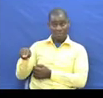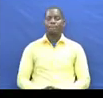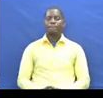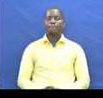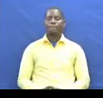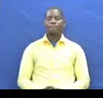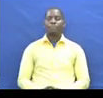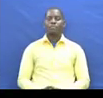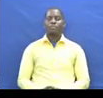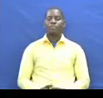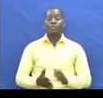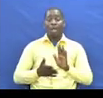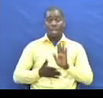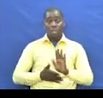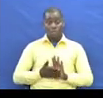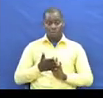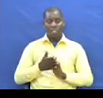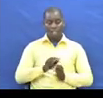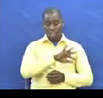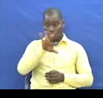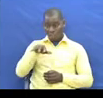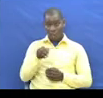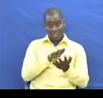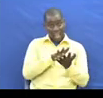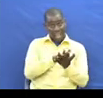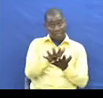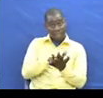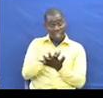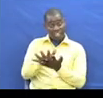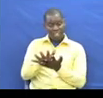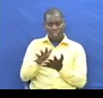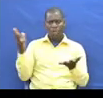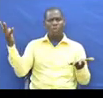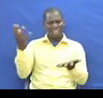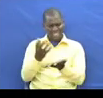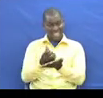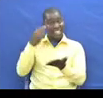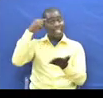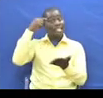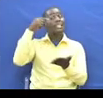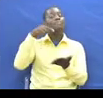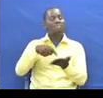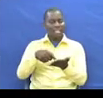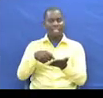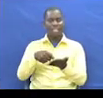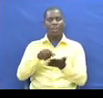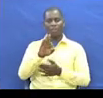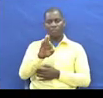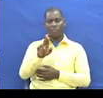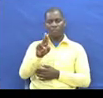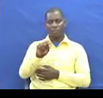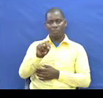Is a function. So by using these two explanations, you can now give me a very good definition